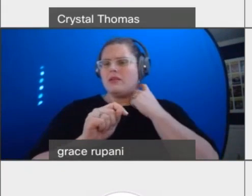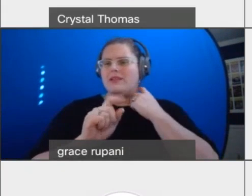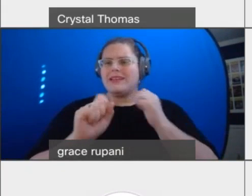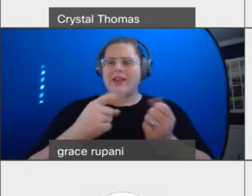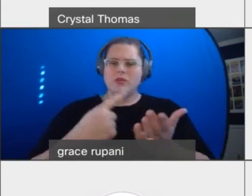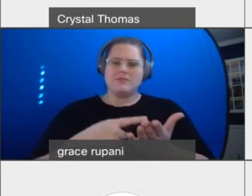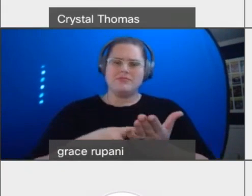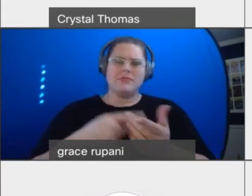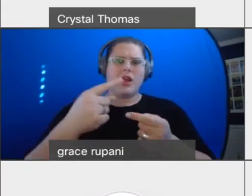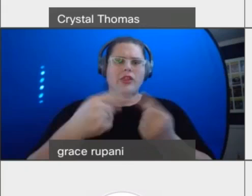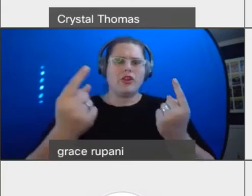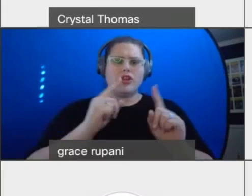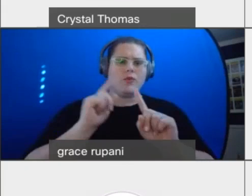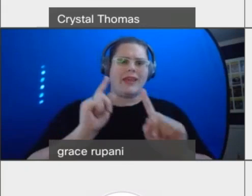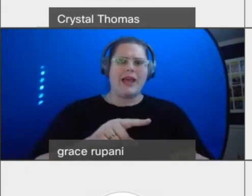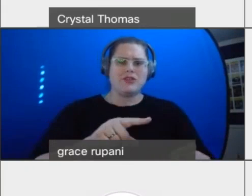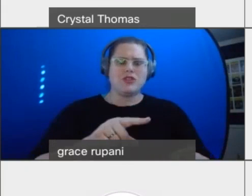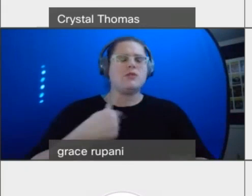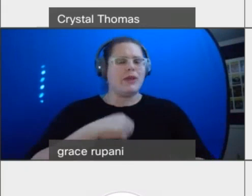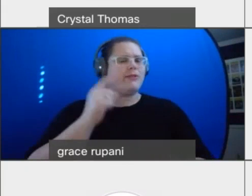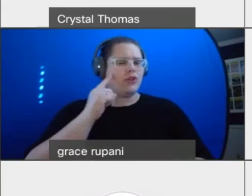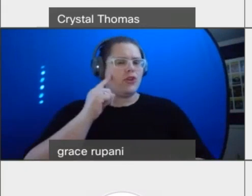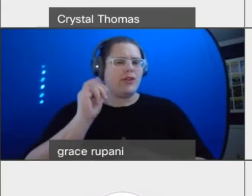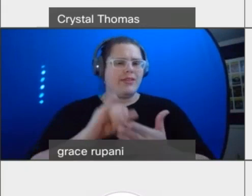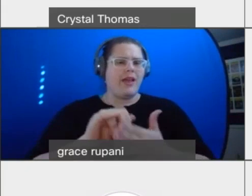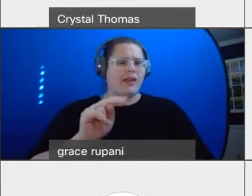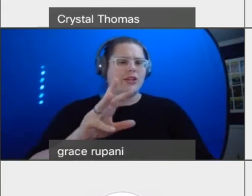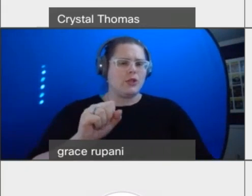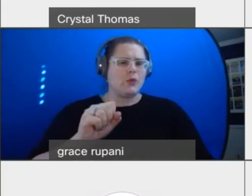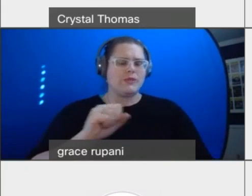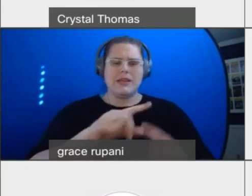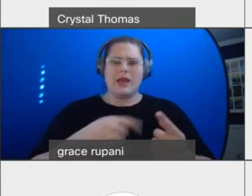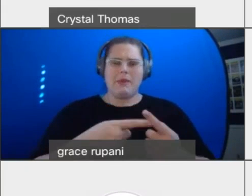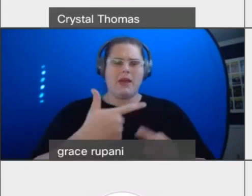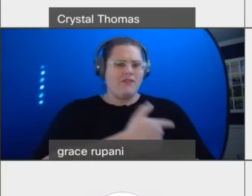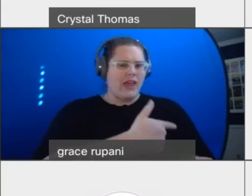have had? I know we've heard this in the news recently regarding the vaccine.